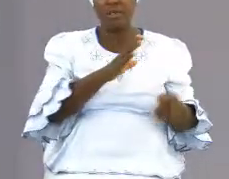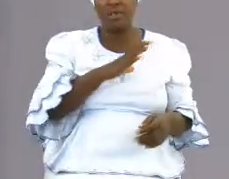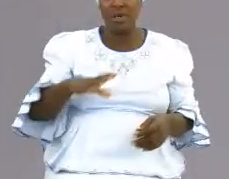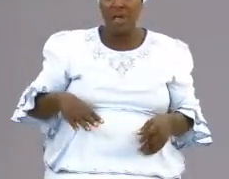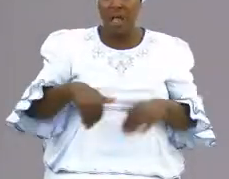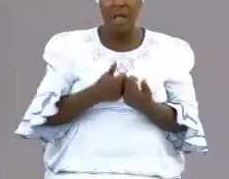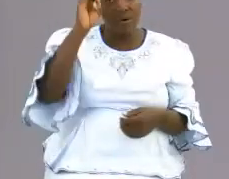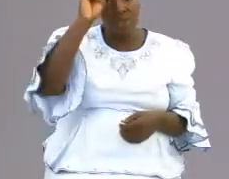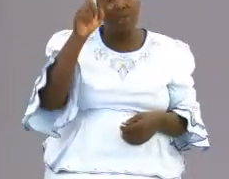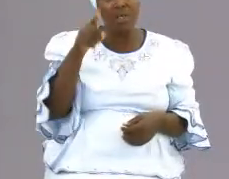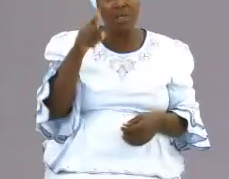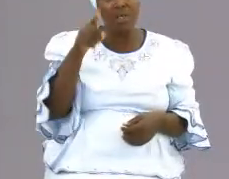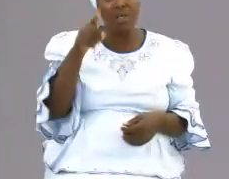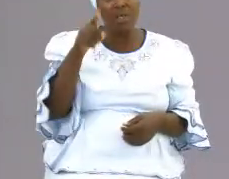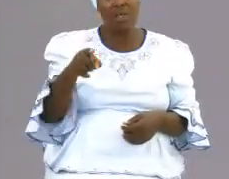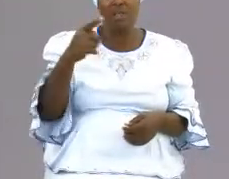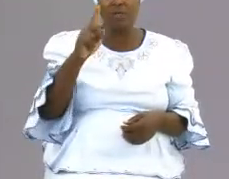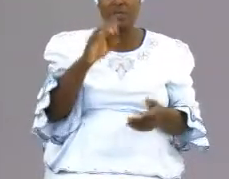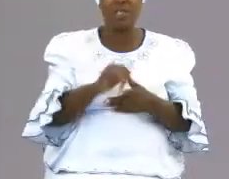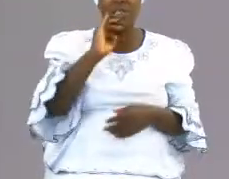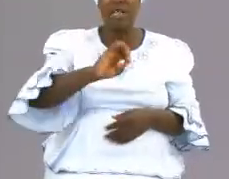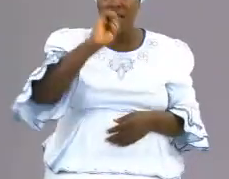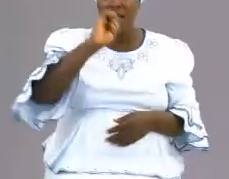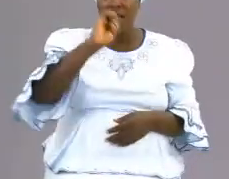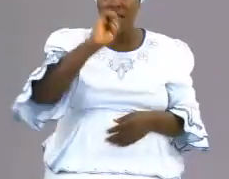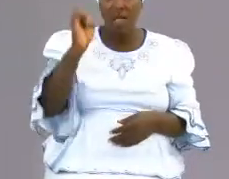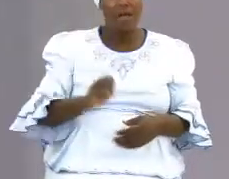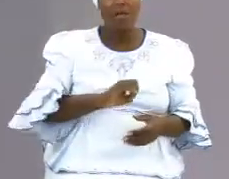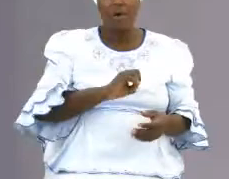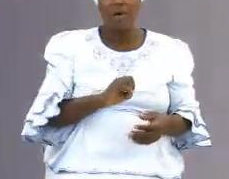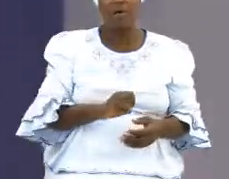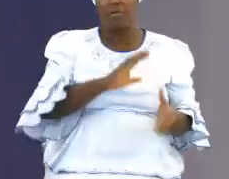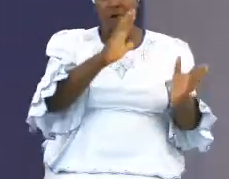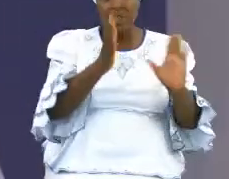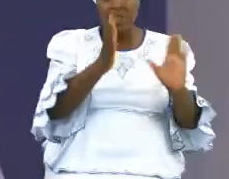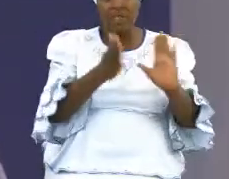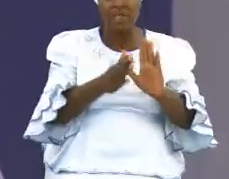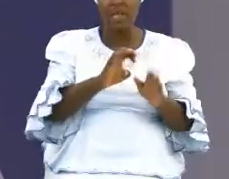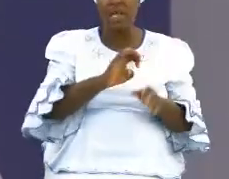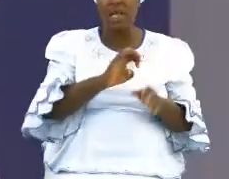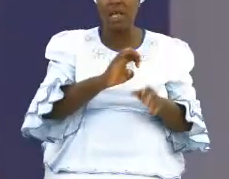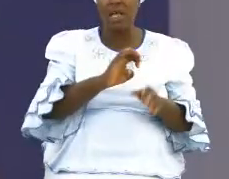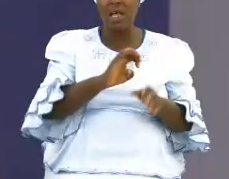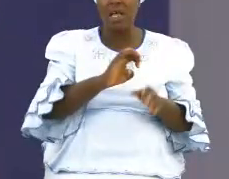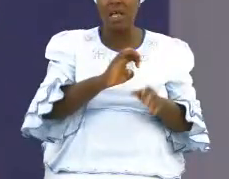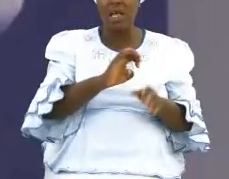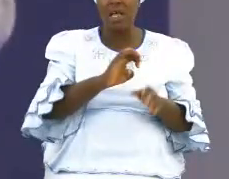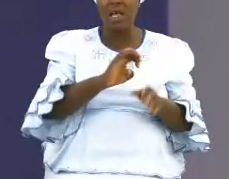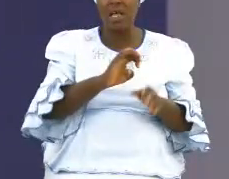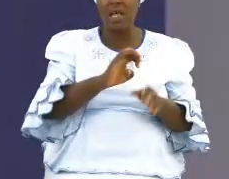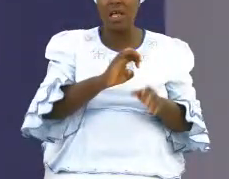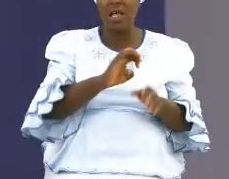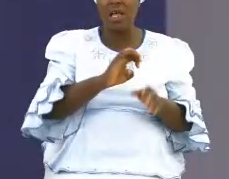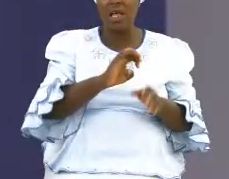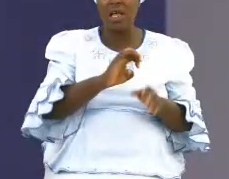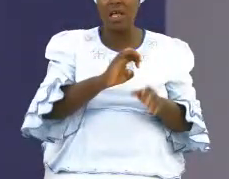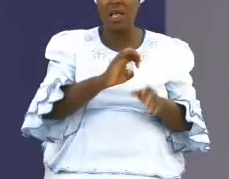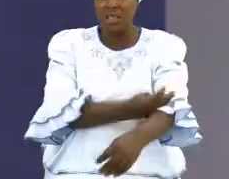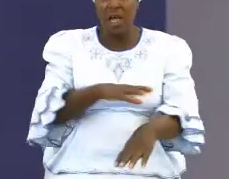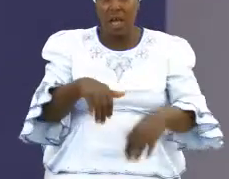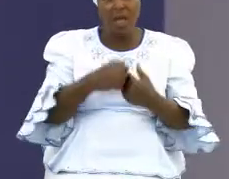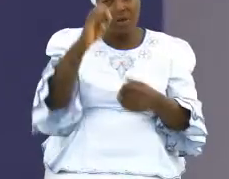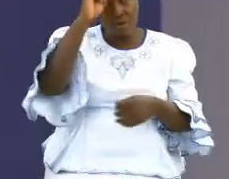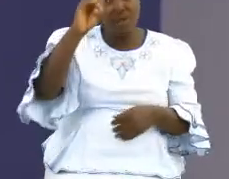is ever present, ever powerful, ever mighty, how he, the one who